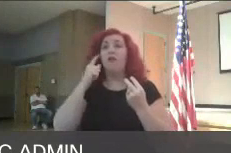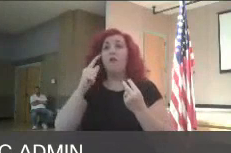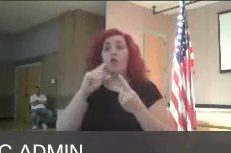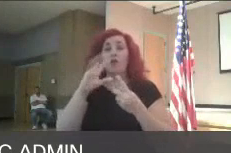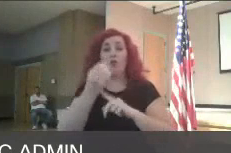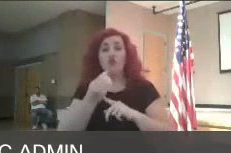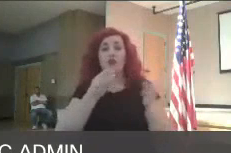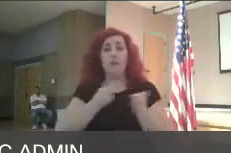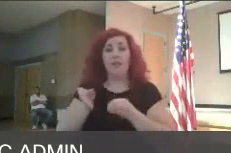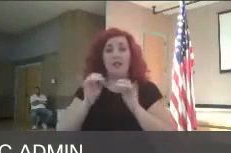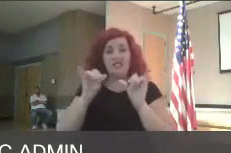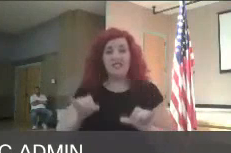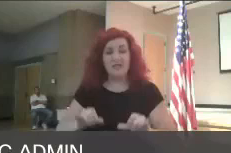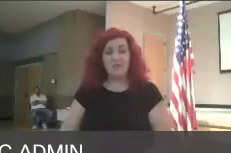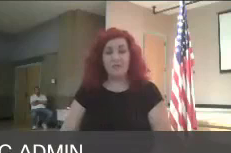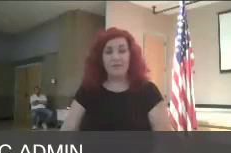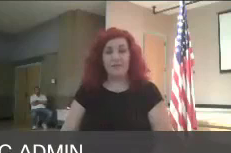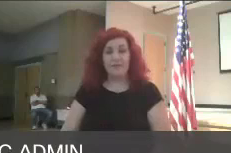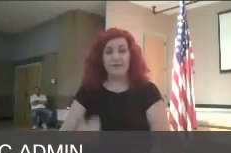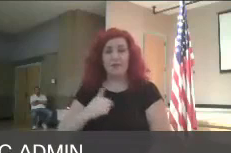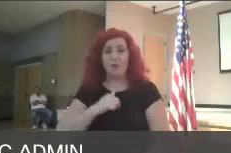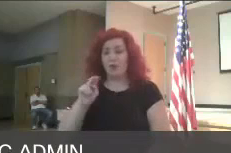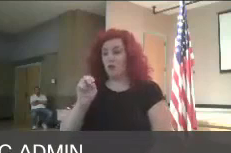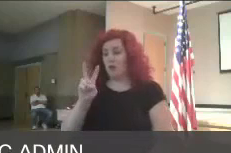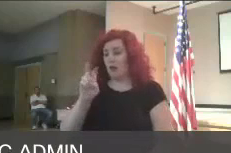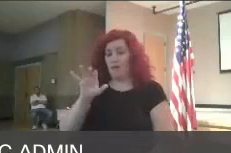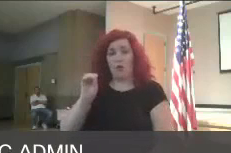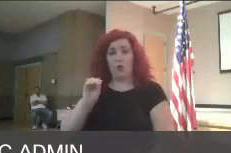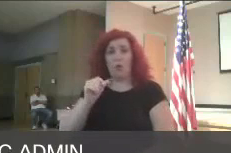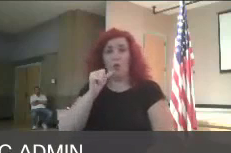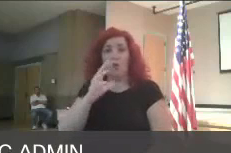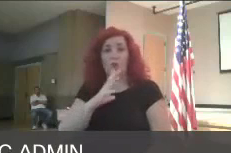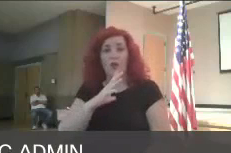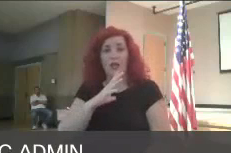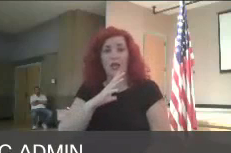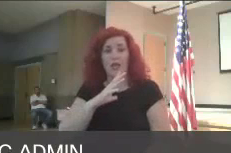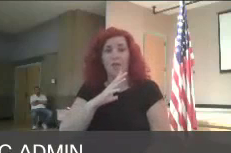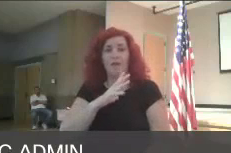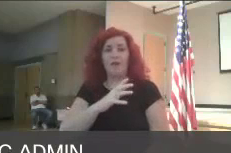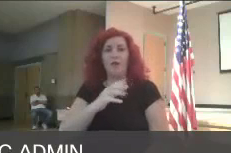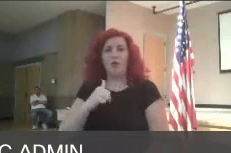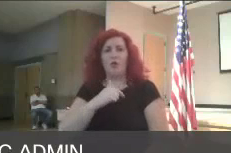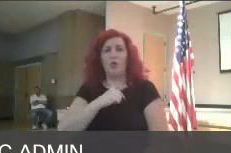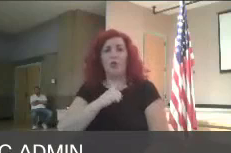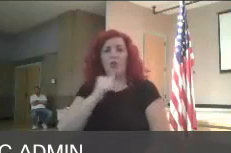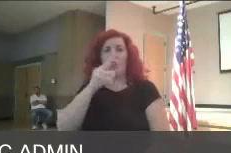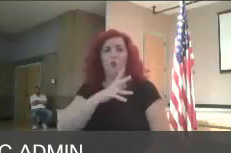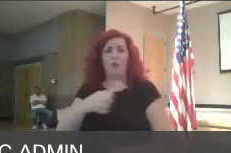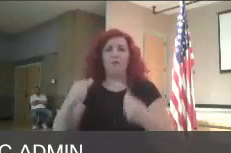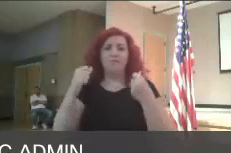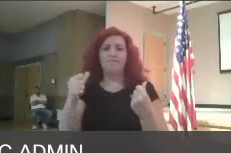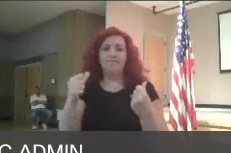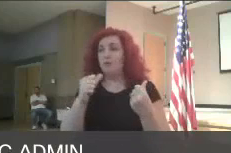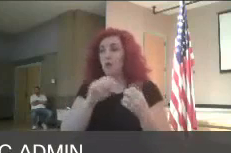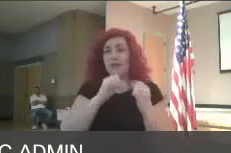system, that we Navajo women are a matrilineal society in our community, in our nation.